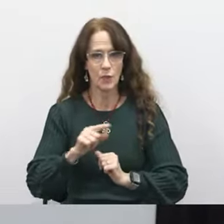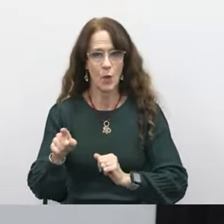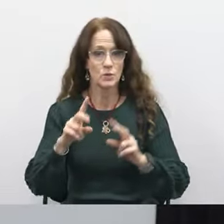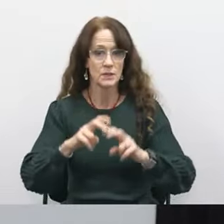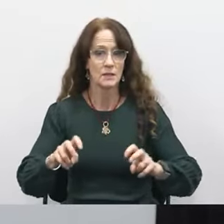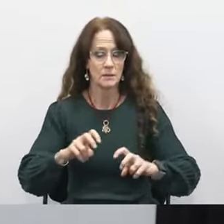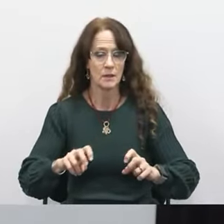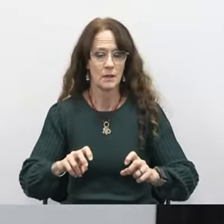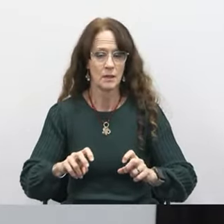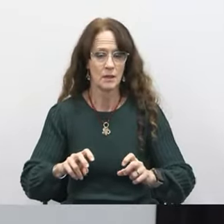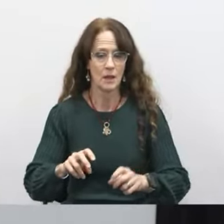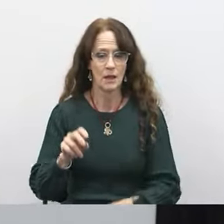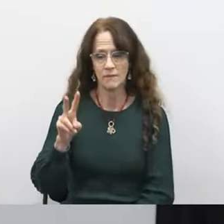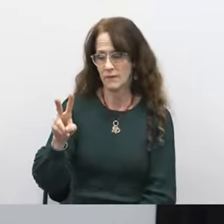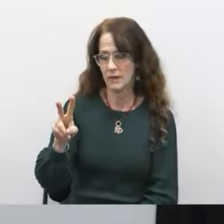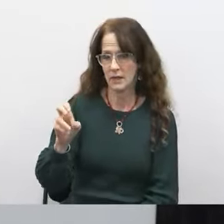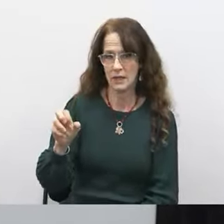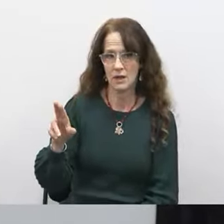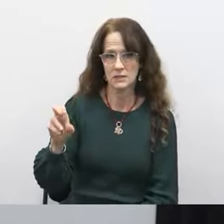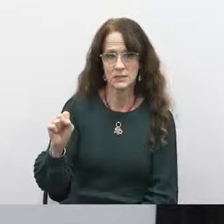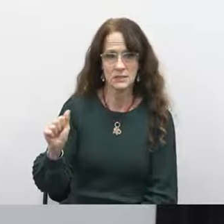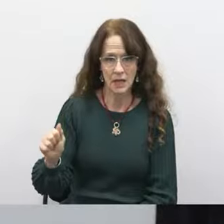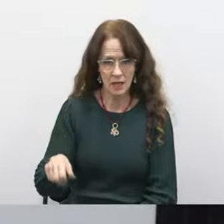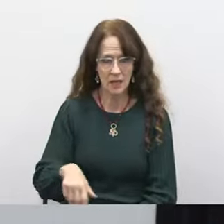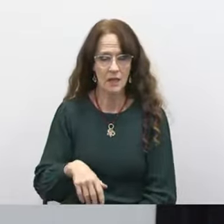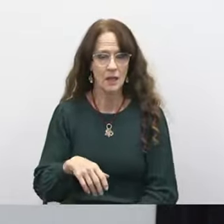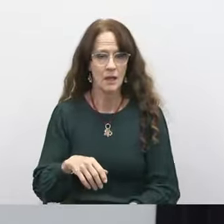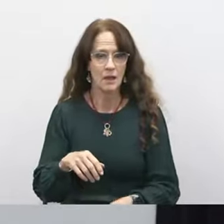and Versa. So those are still part of the